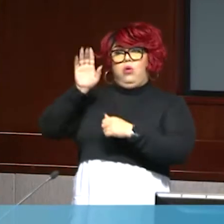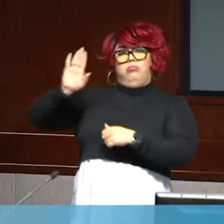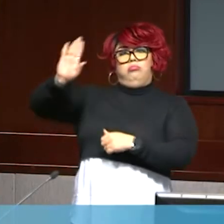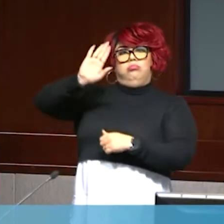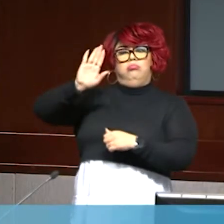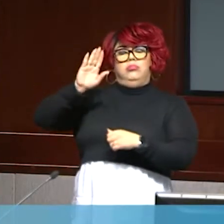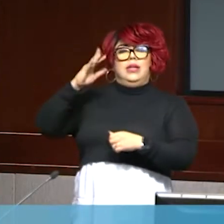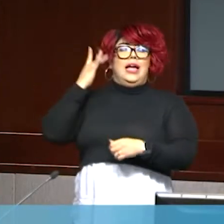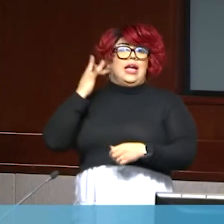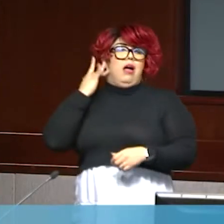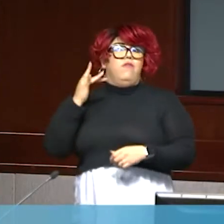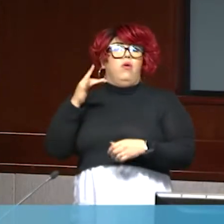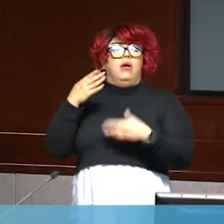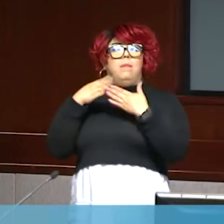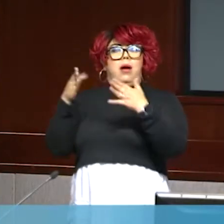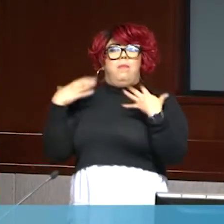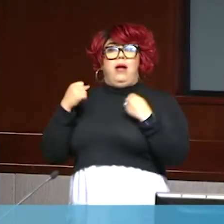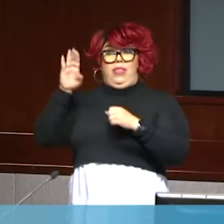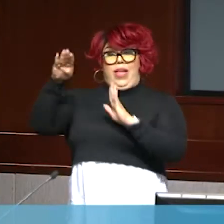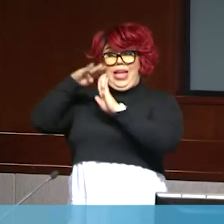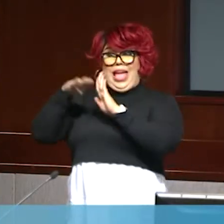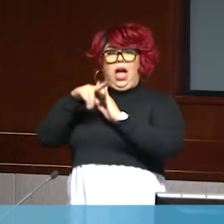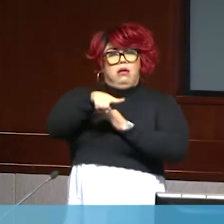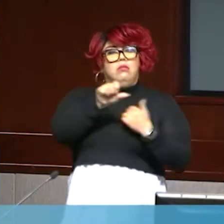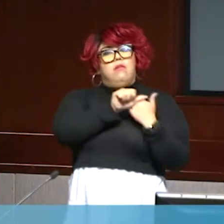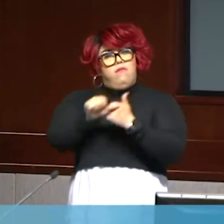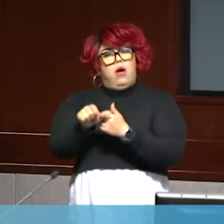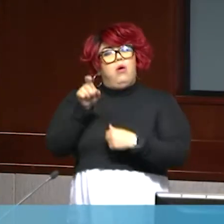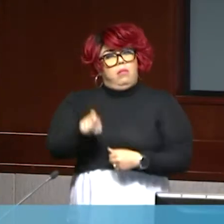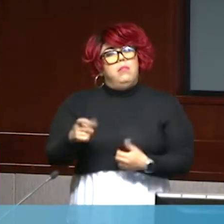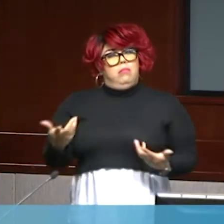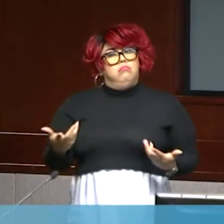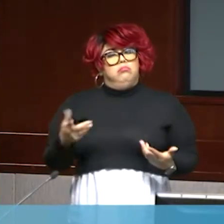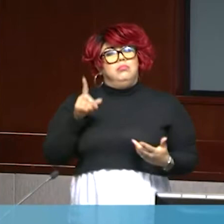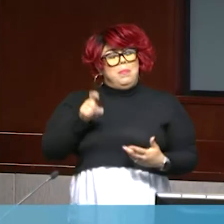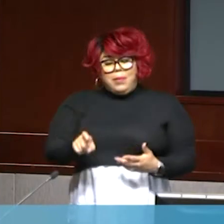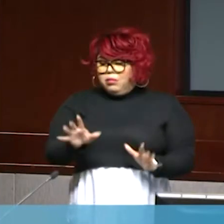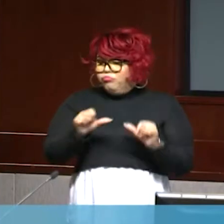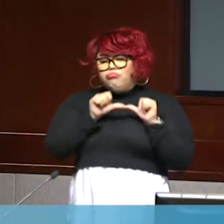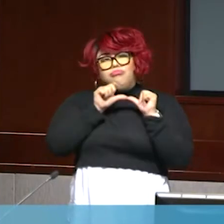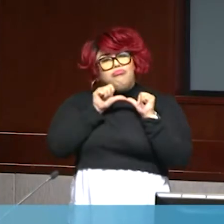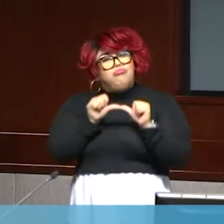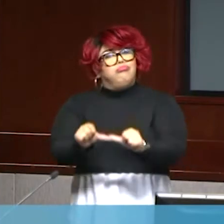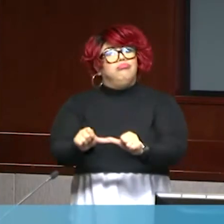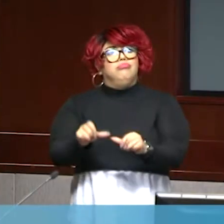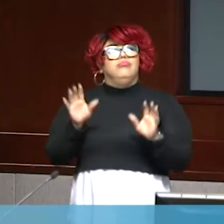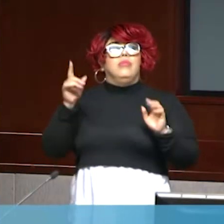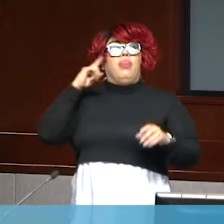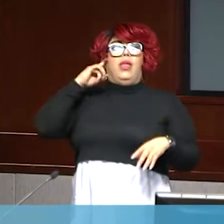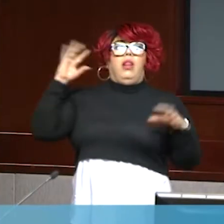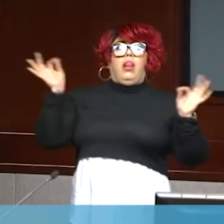guidelines. We must have sustained adherence to these guidelines. As we